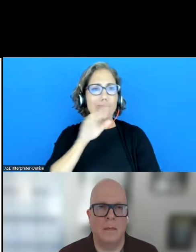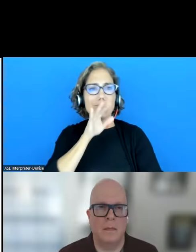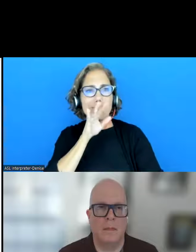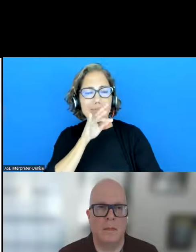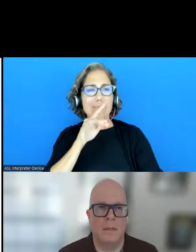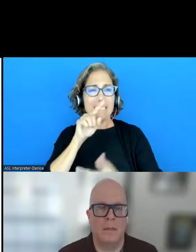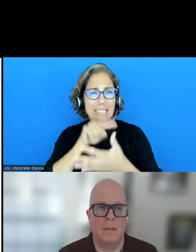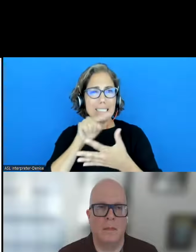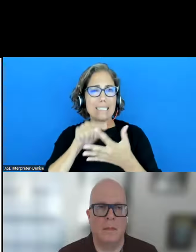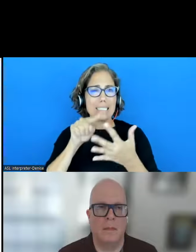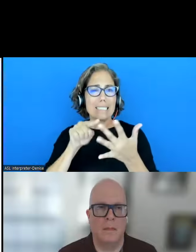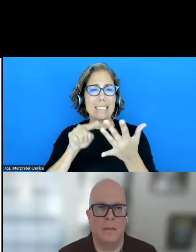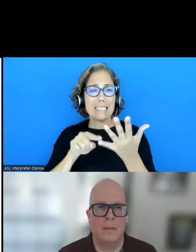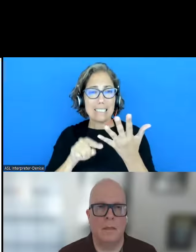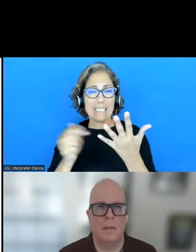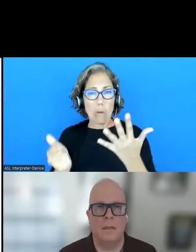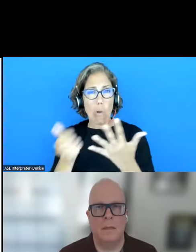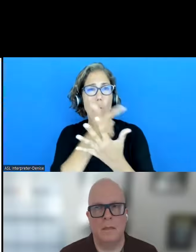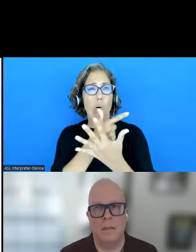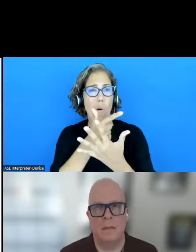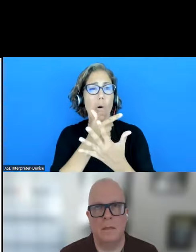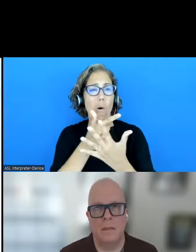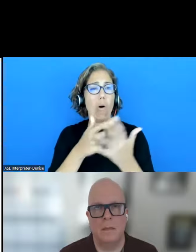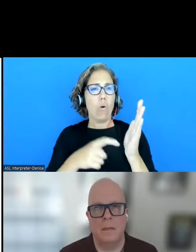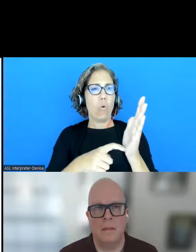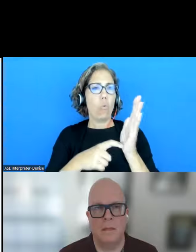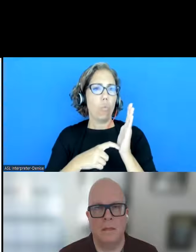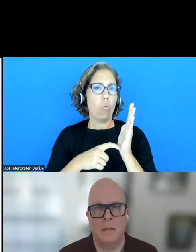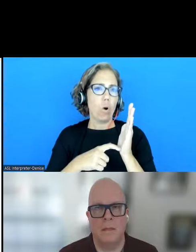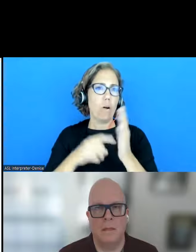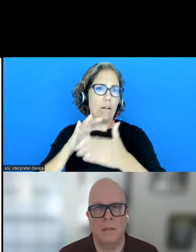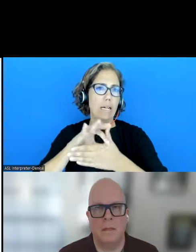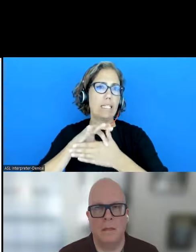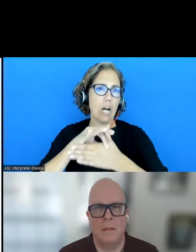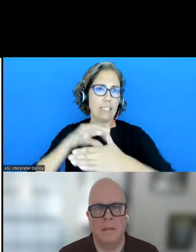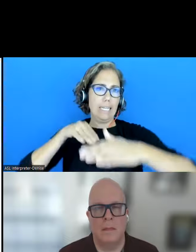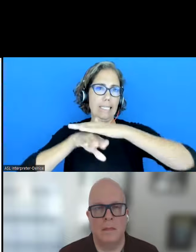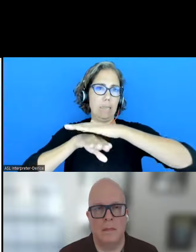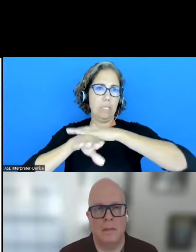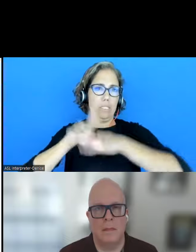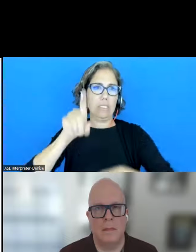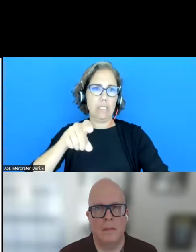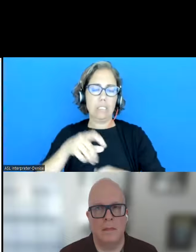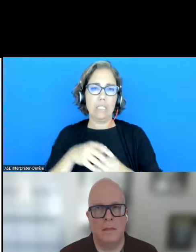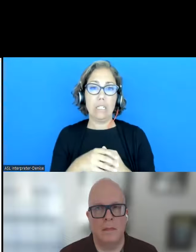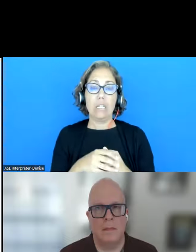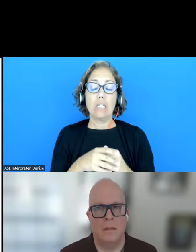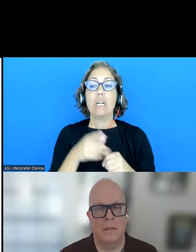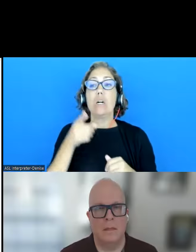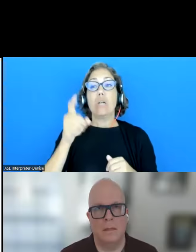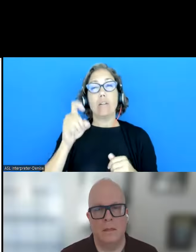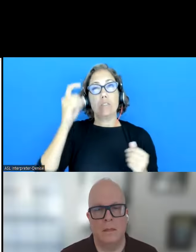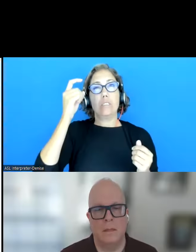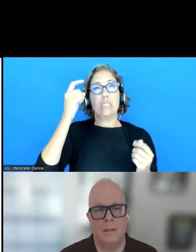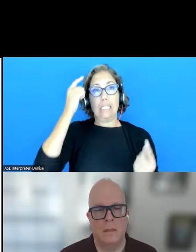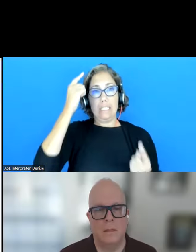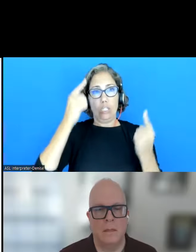everything requires also the content accessibility. And consider